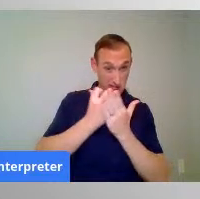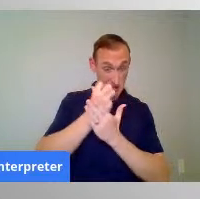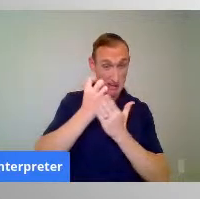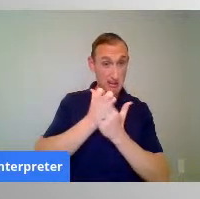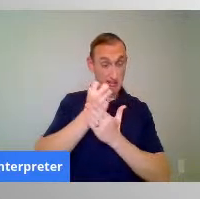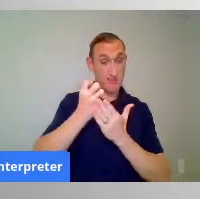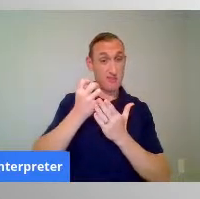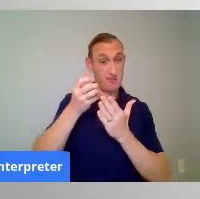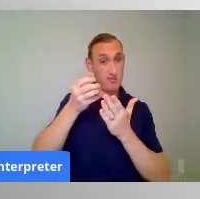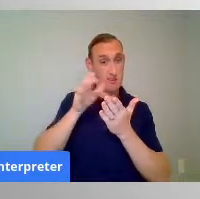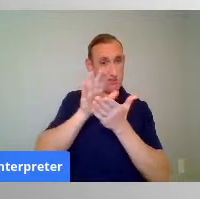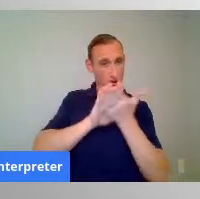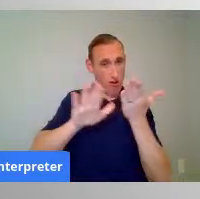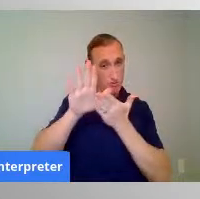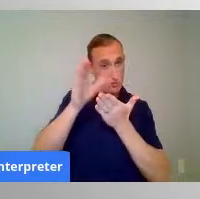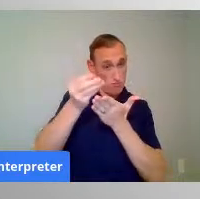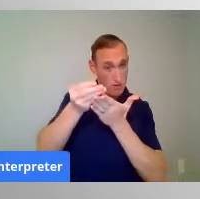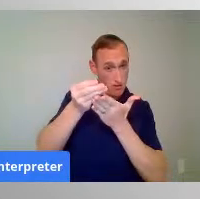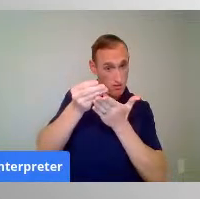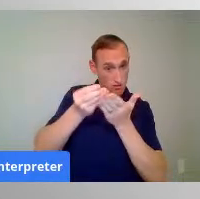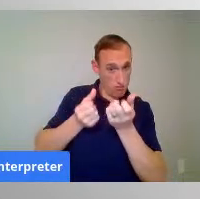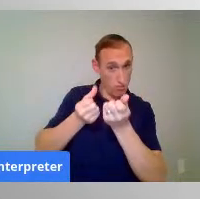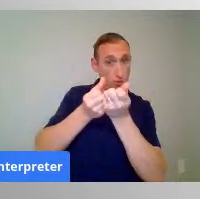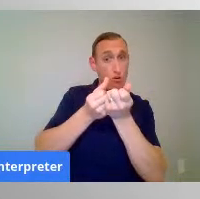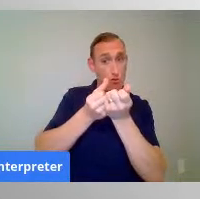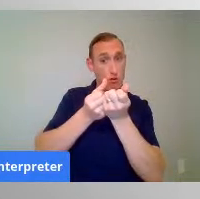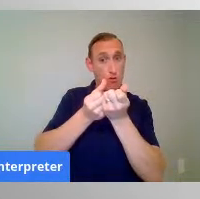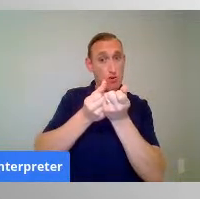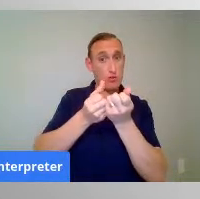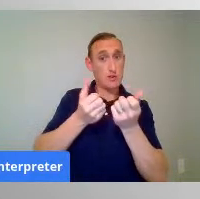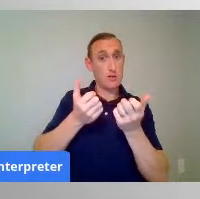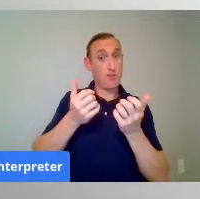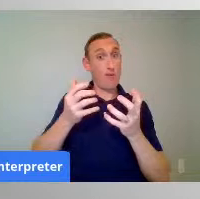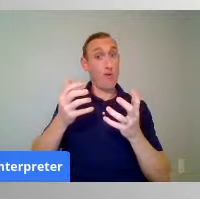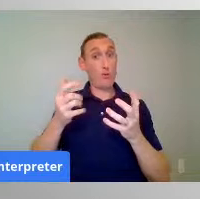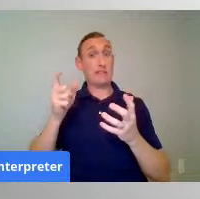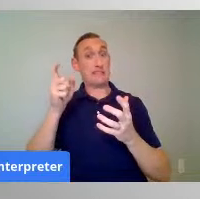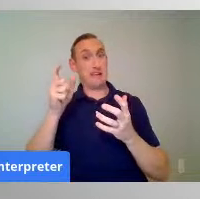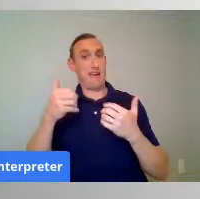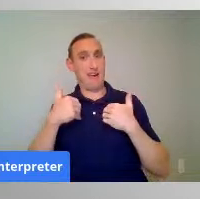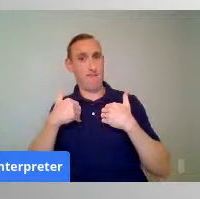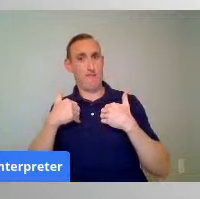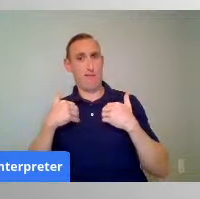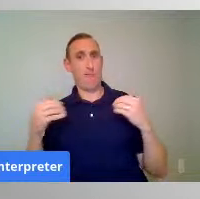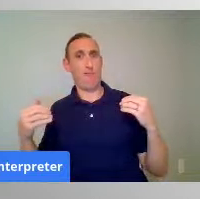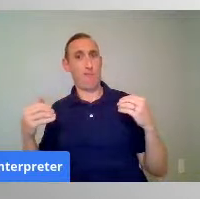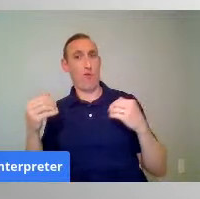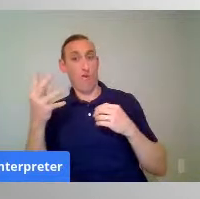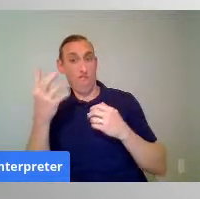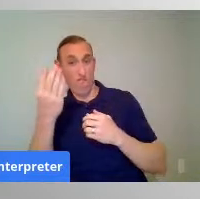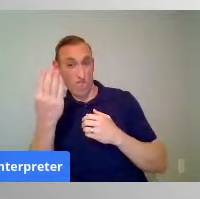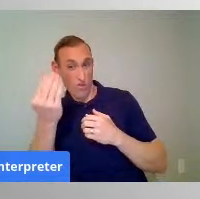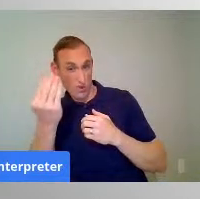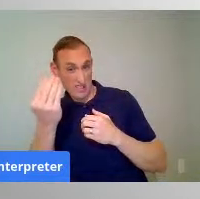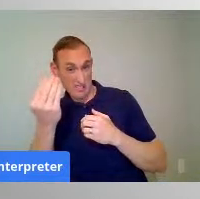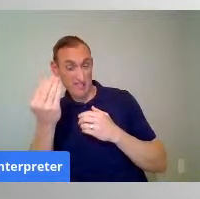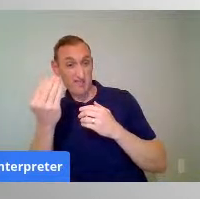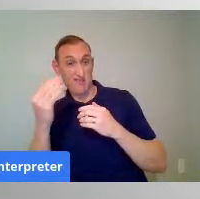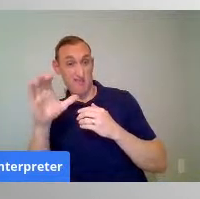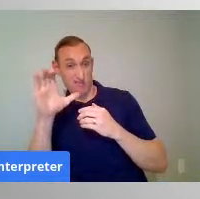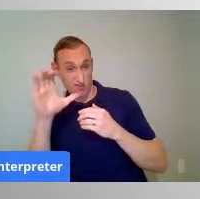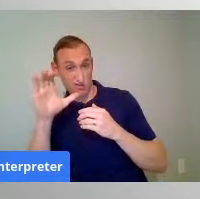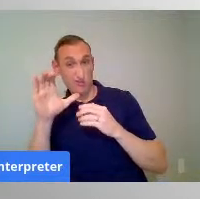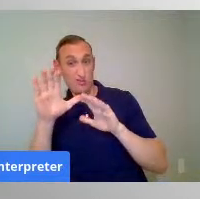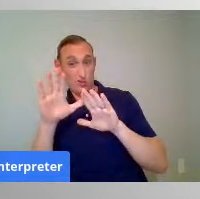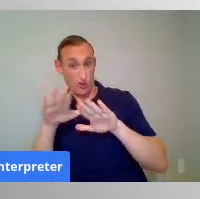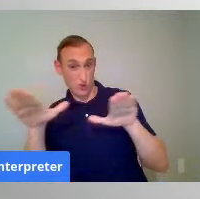potential eligible kids that could be taking, I still think we've got work to do. So we want to continue to make those connections where we